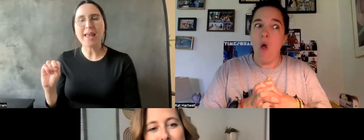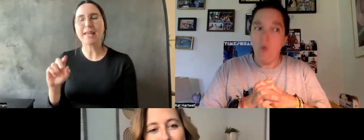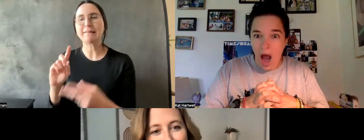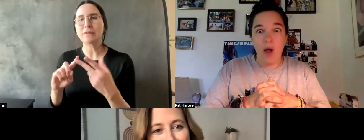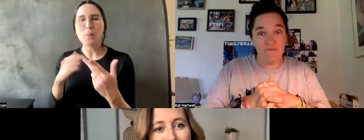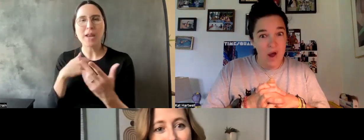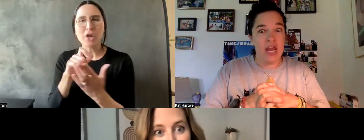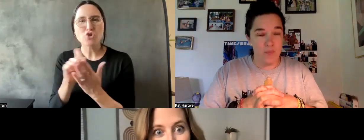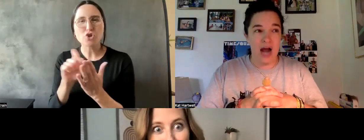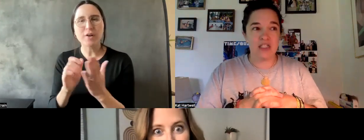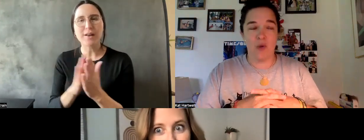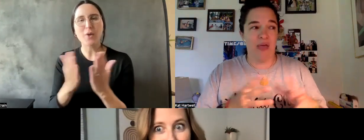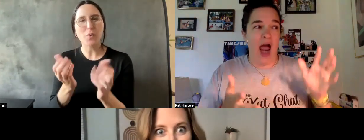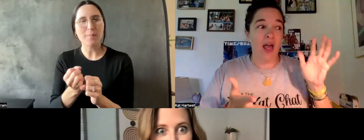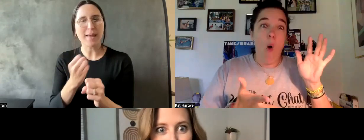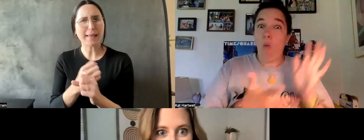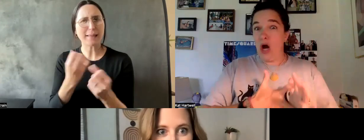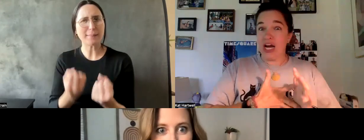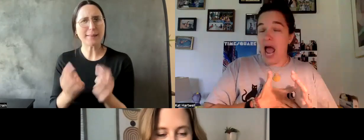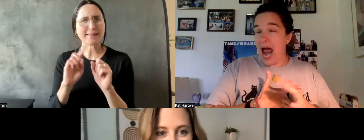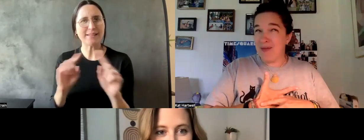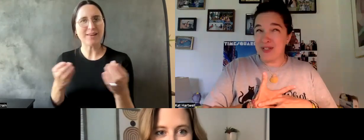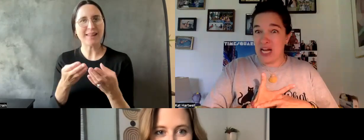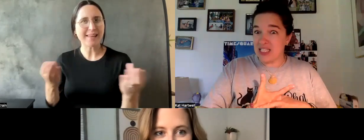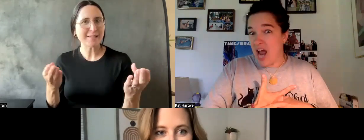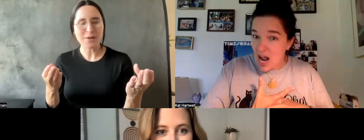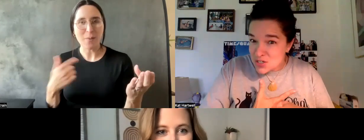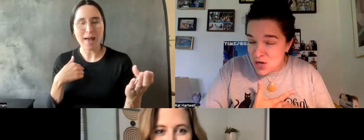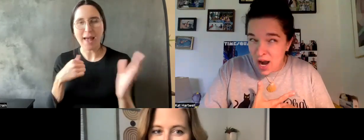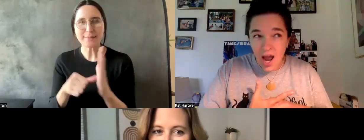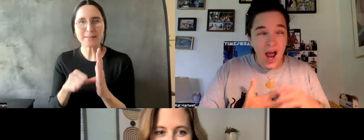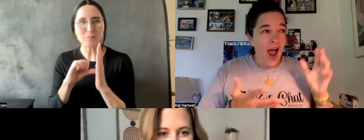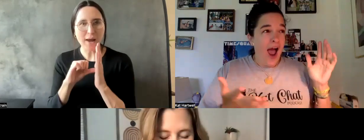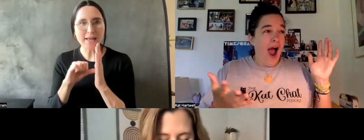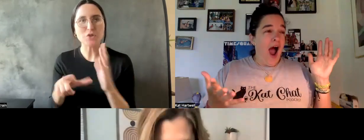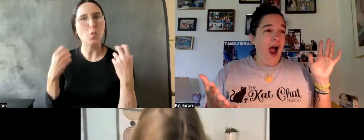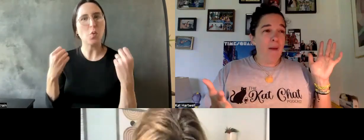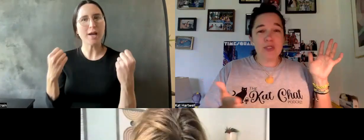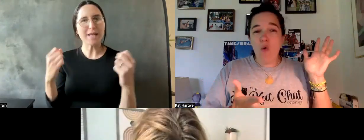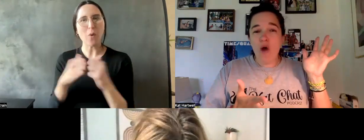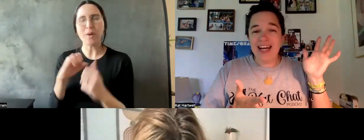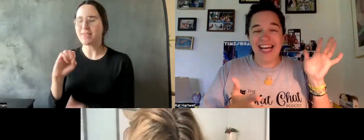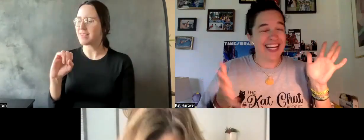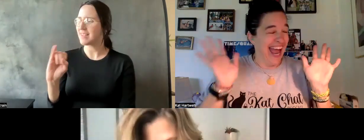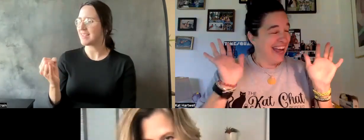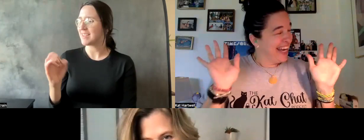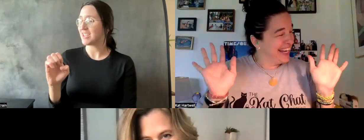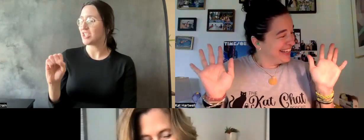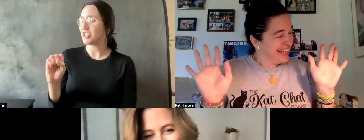like, wow, I'm very impressed with that. Working out with just the hot. I'm doing.